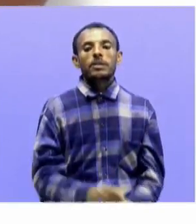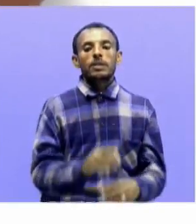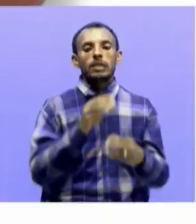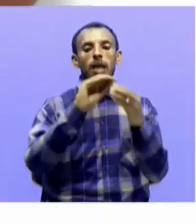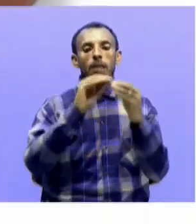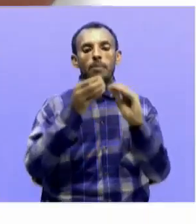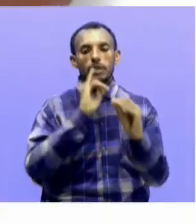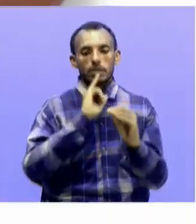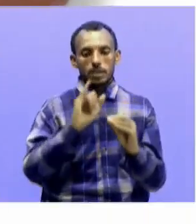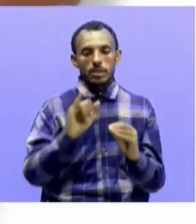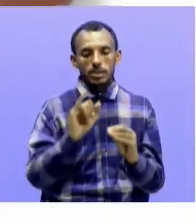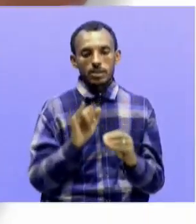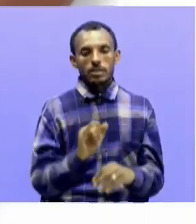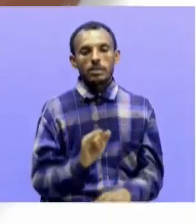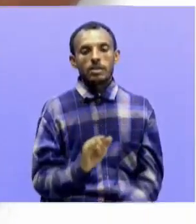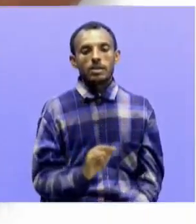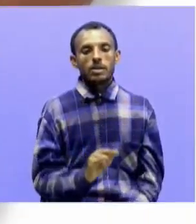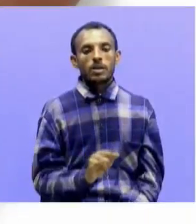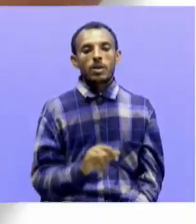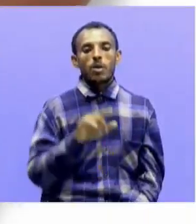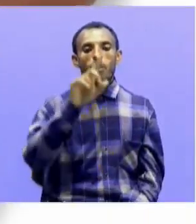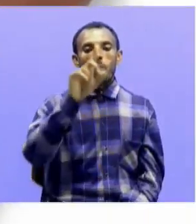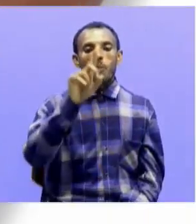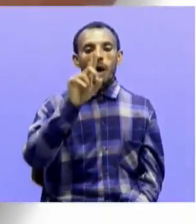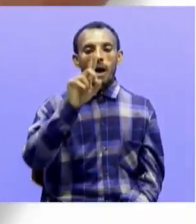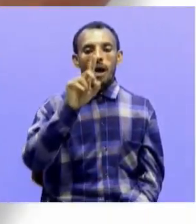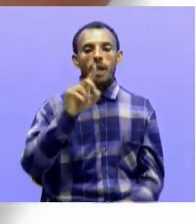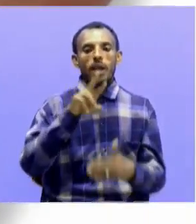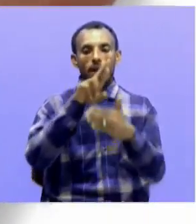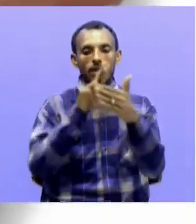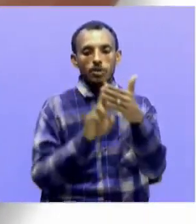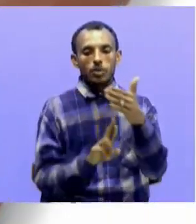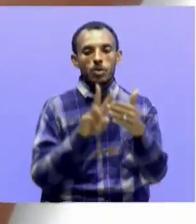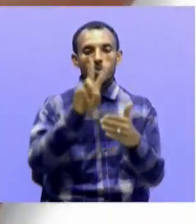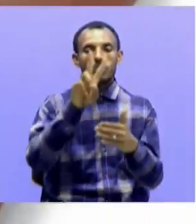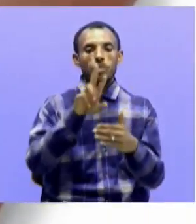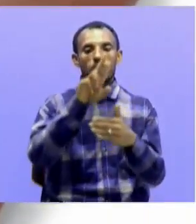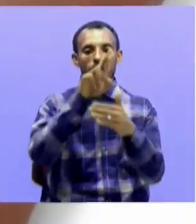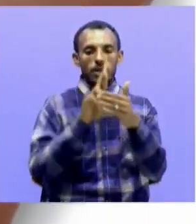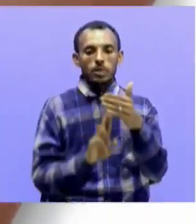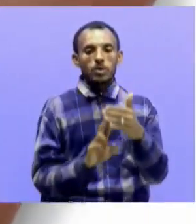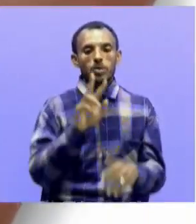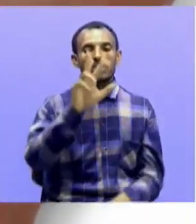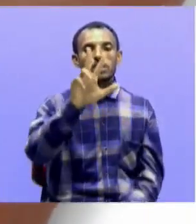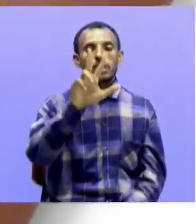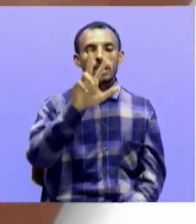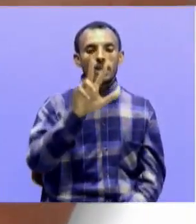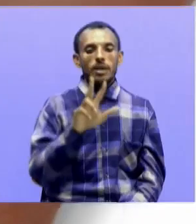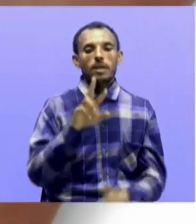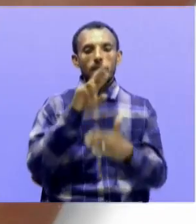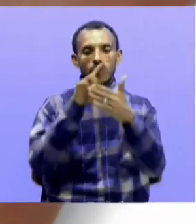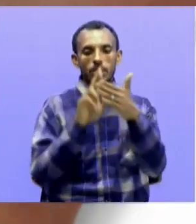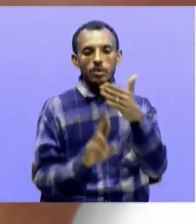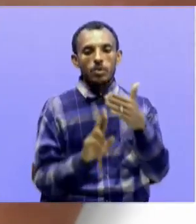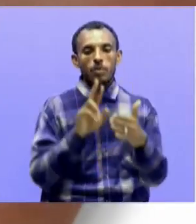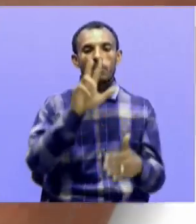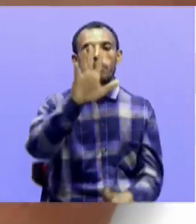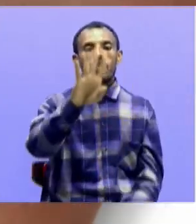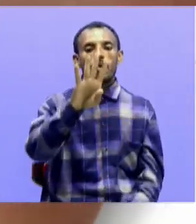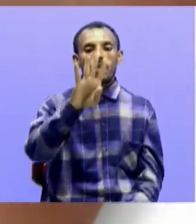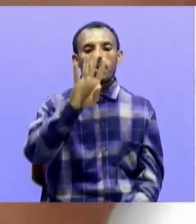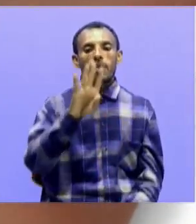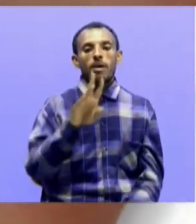is this 1:2:3:4 ratio 4